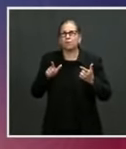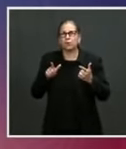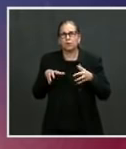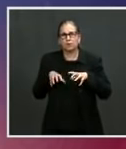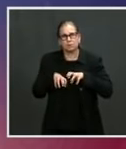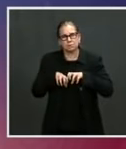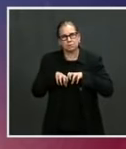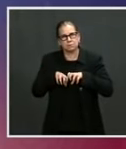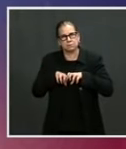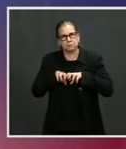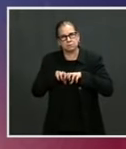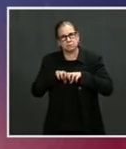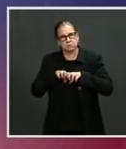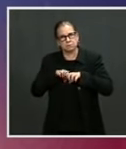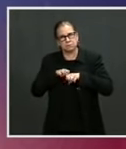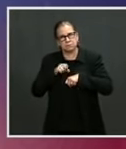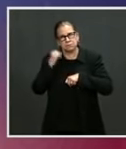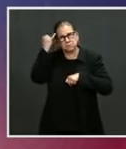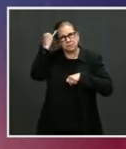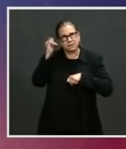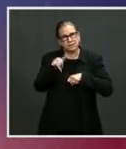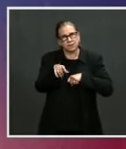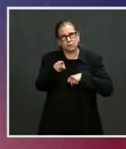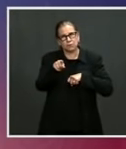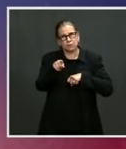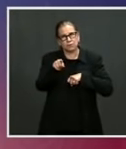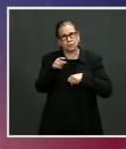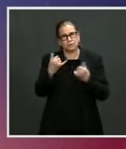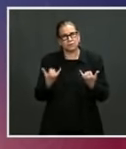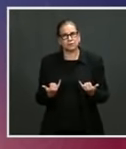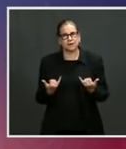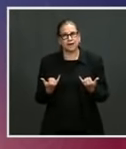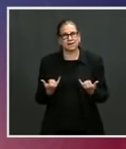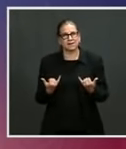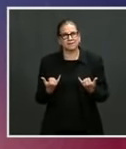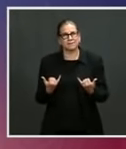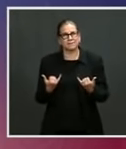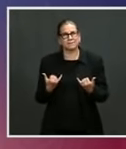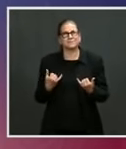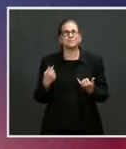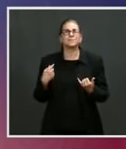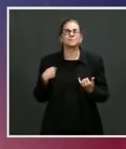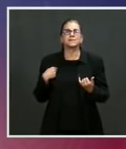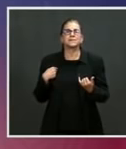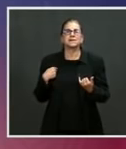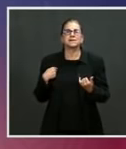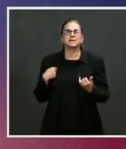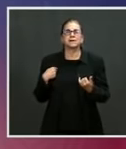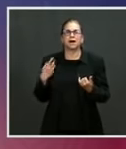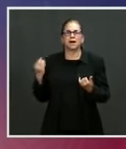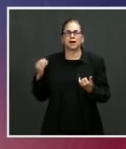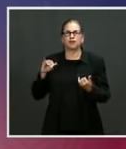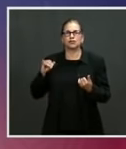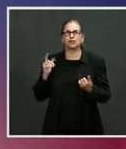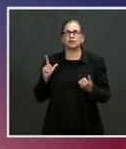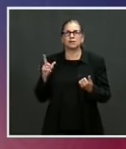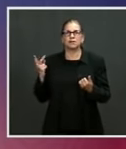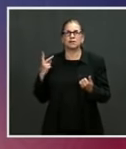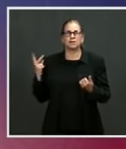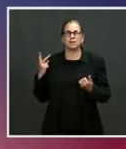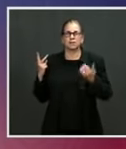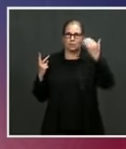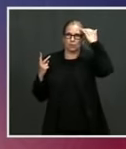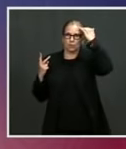today, Jill and I have some idea how you're feeling. Our losses are not